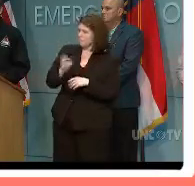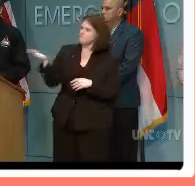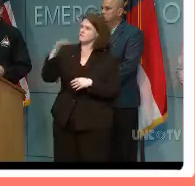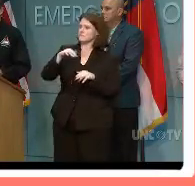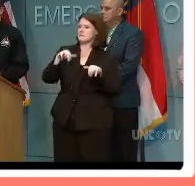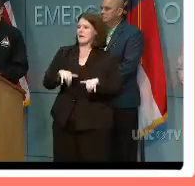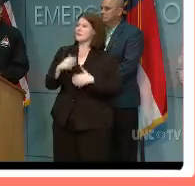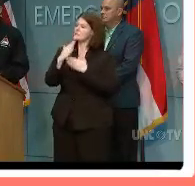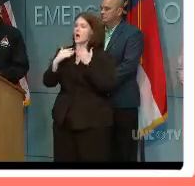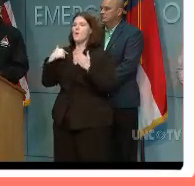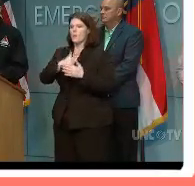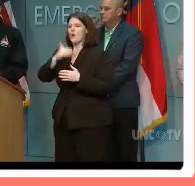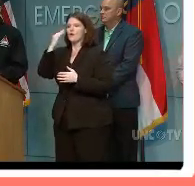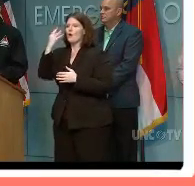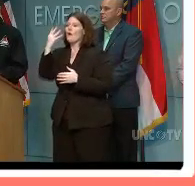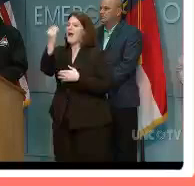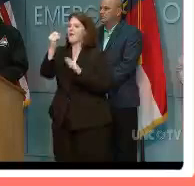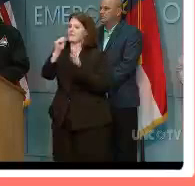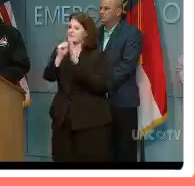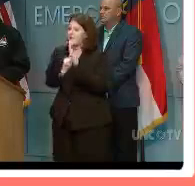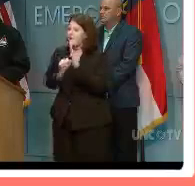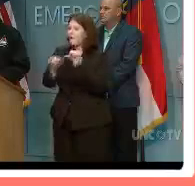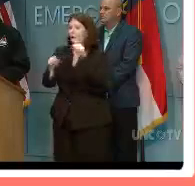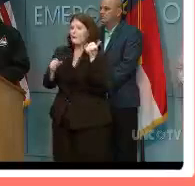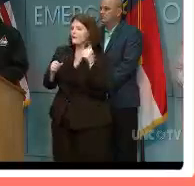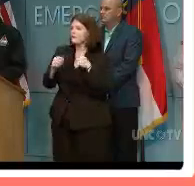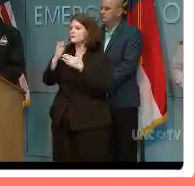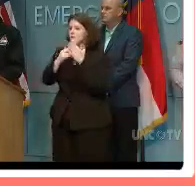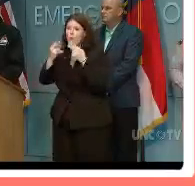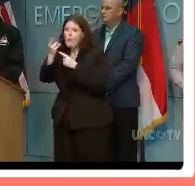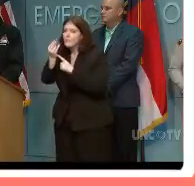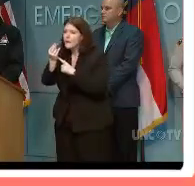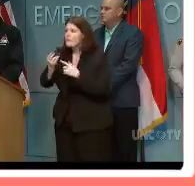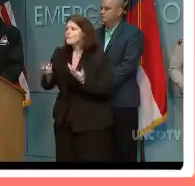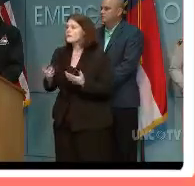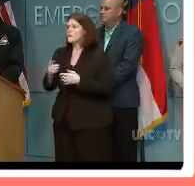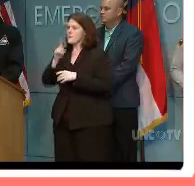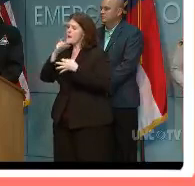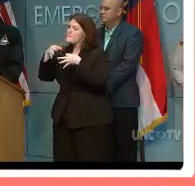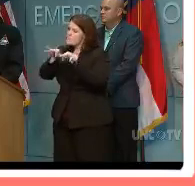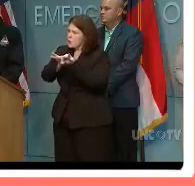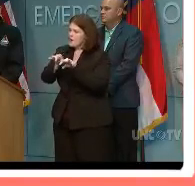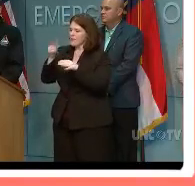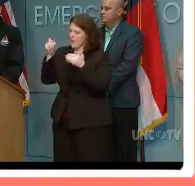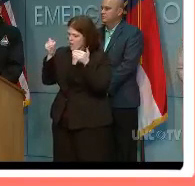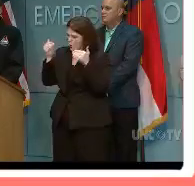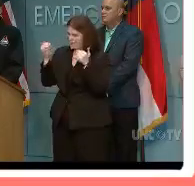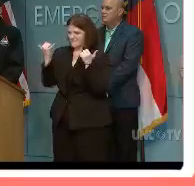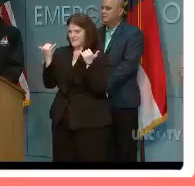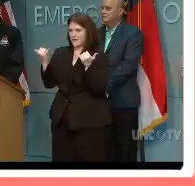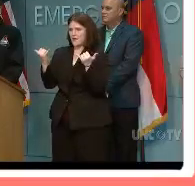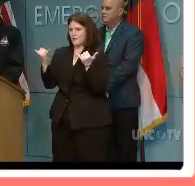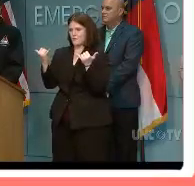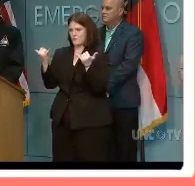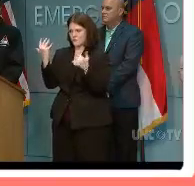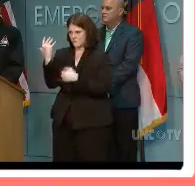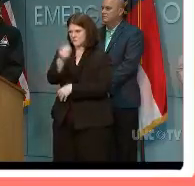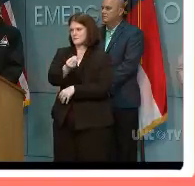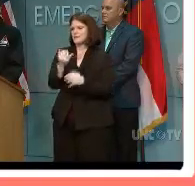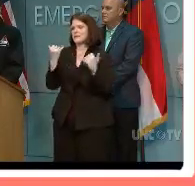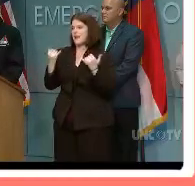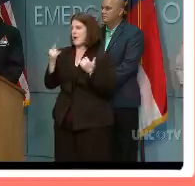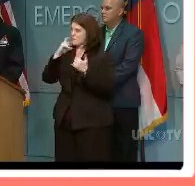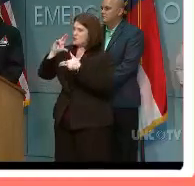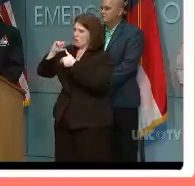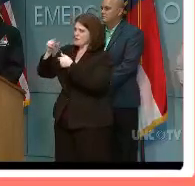are going out of state and some people are staying in hotels. But it is important for them to go ahead and get out now. This